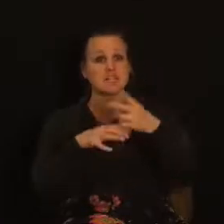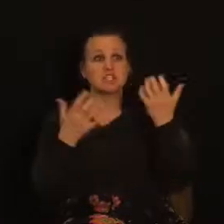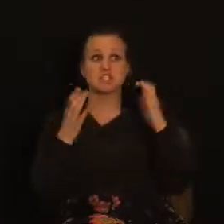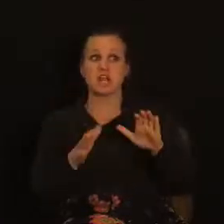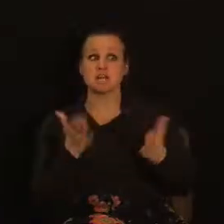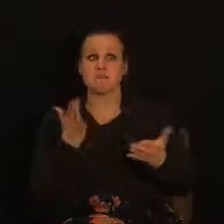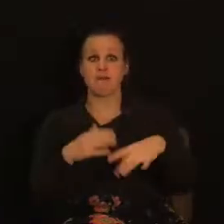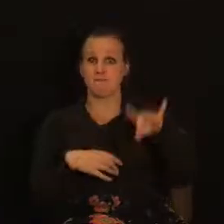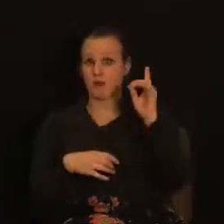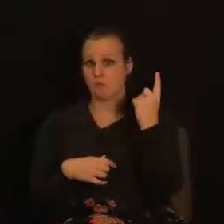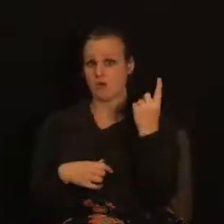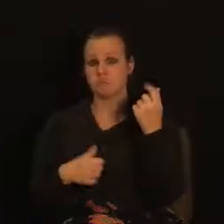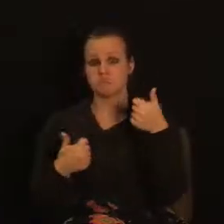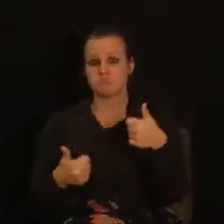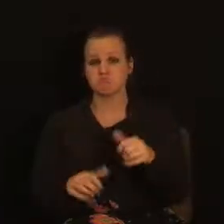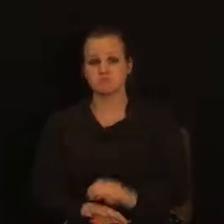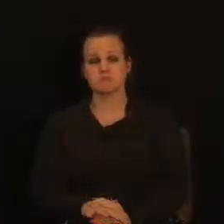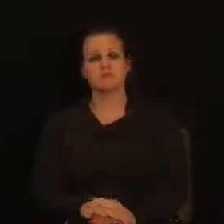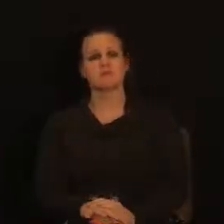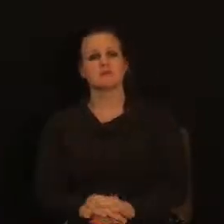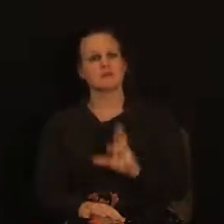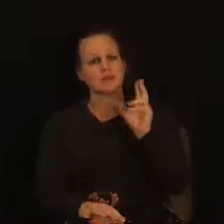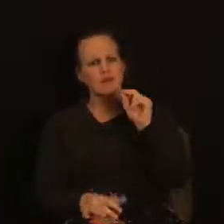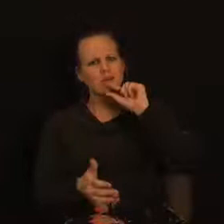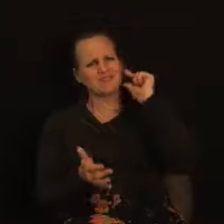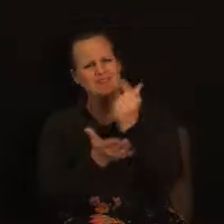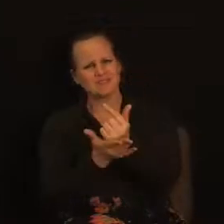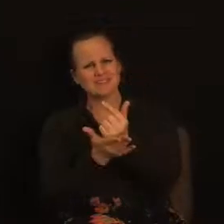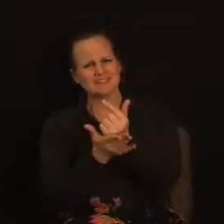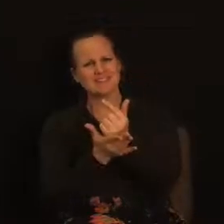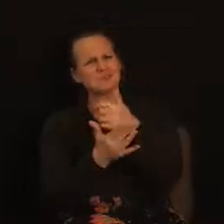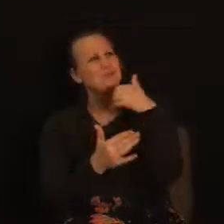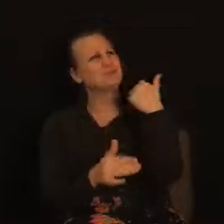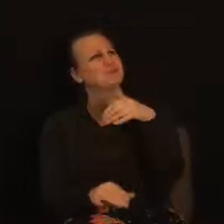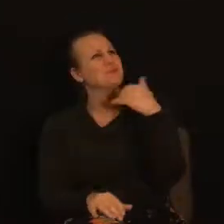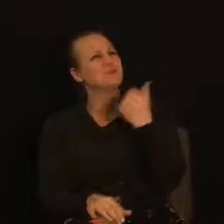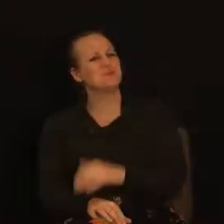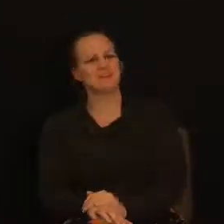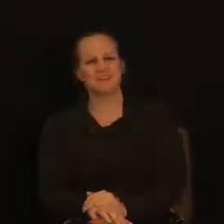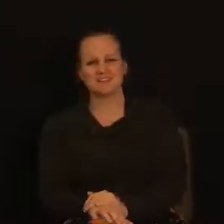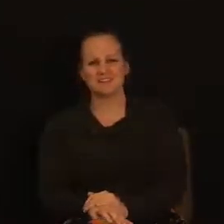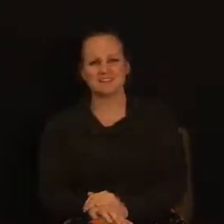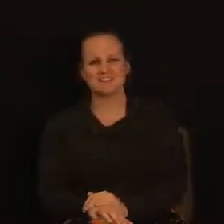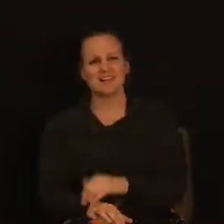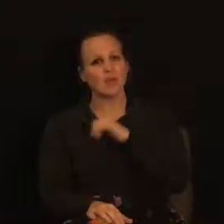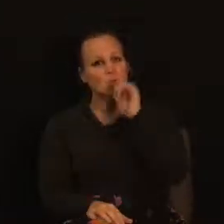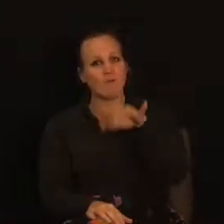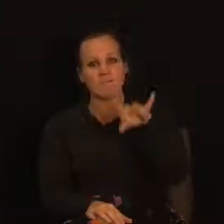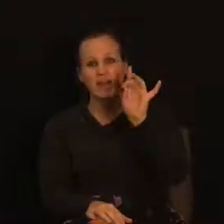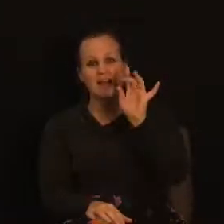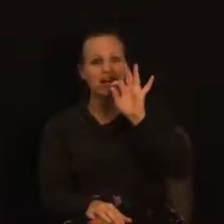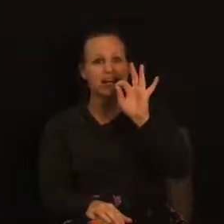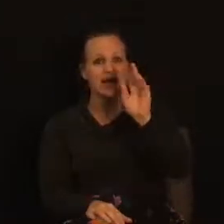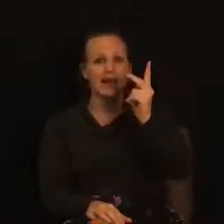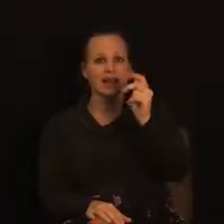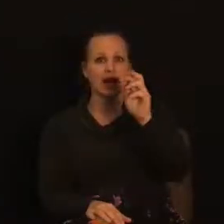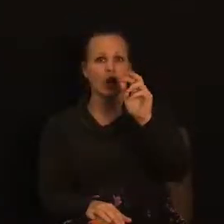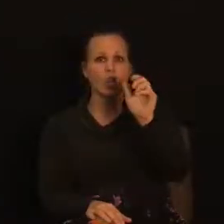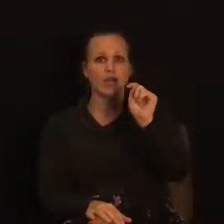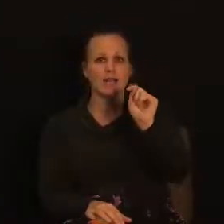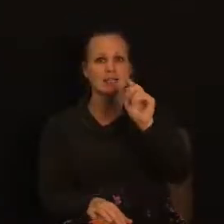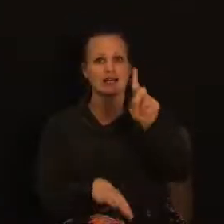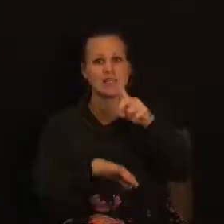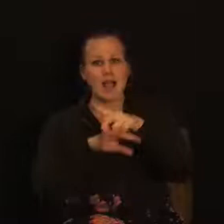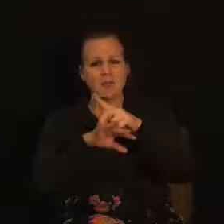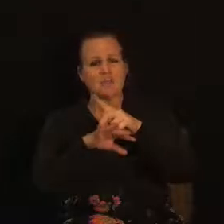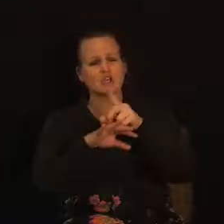one. It is a guarantee. And it isn't that you're going to find a 9-carat diamond either. You're going to find